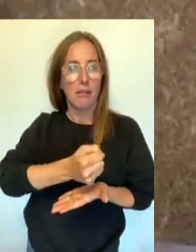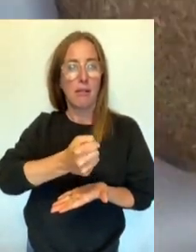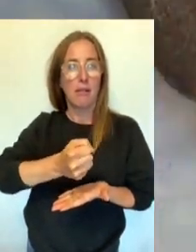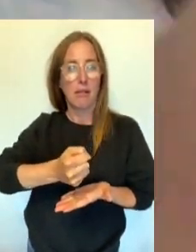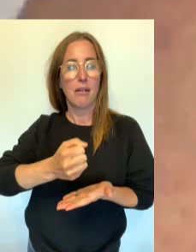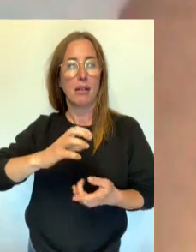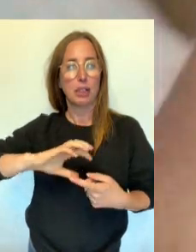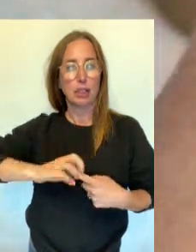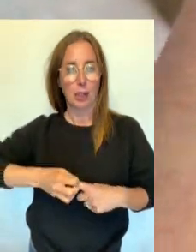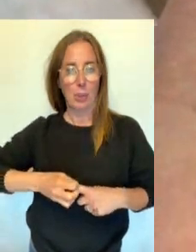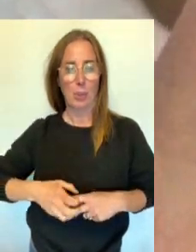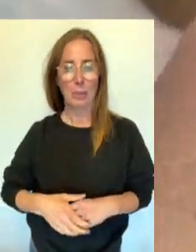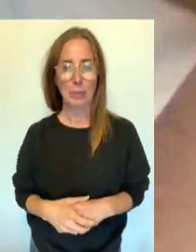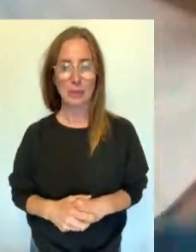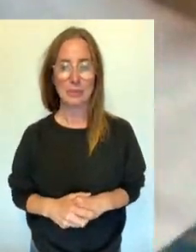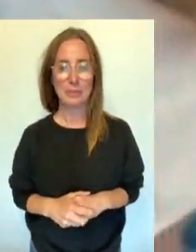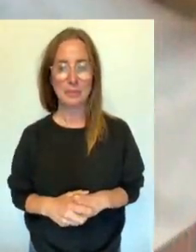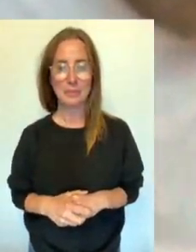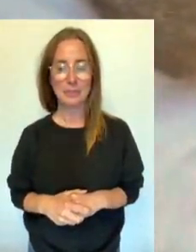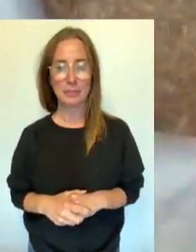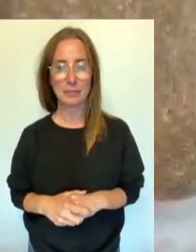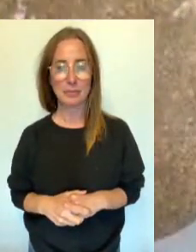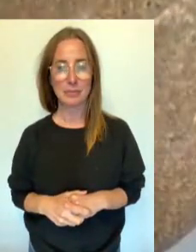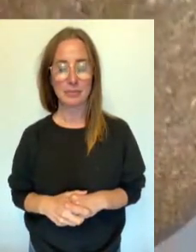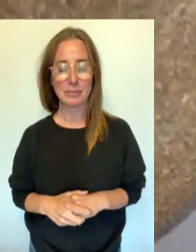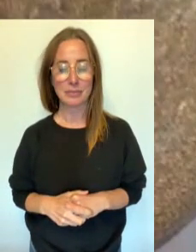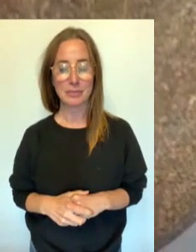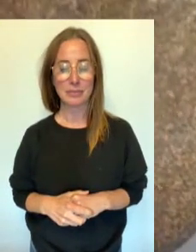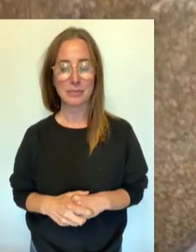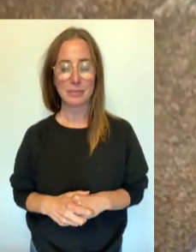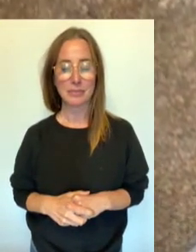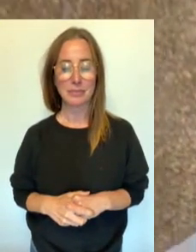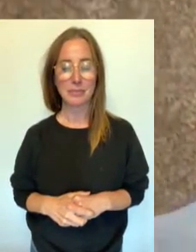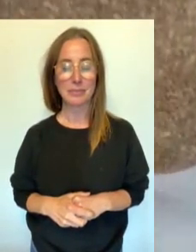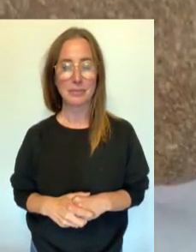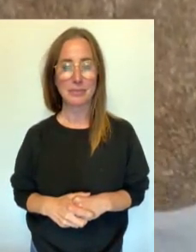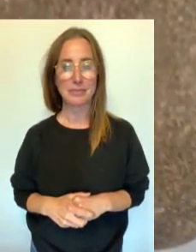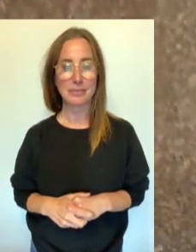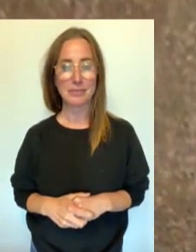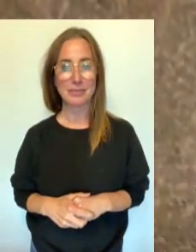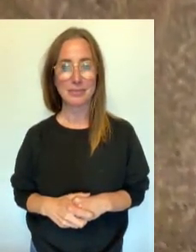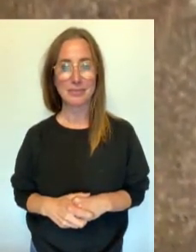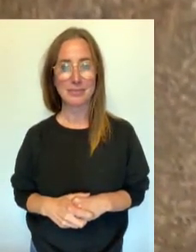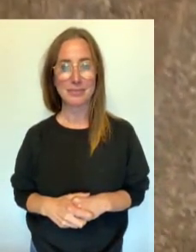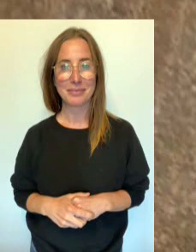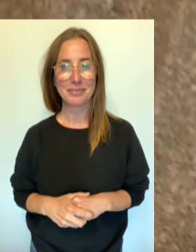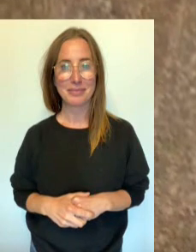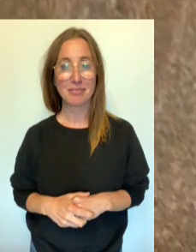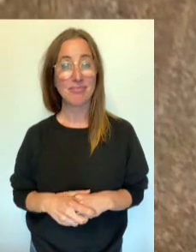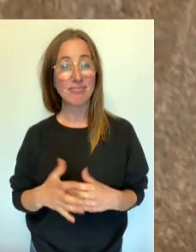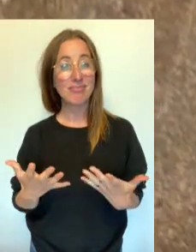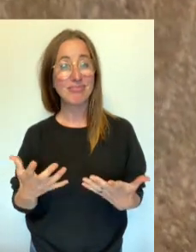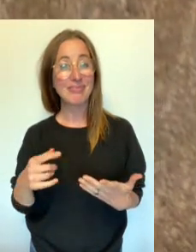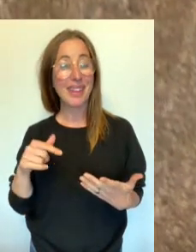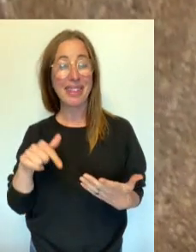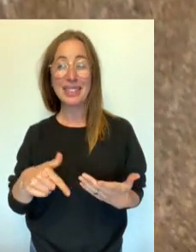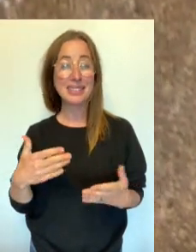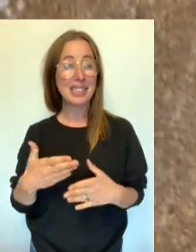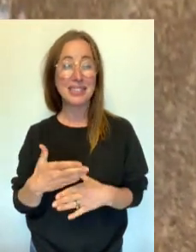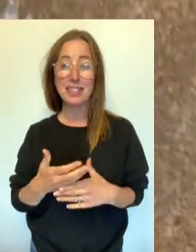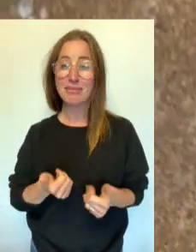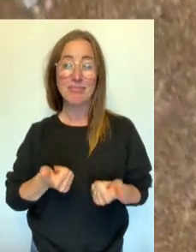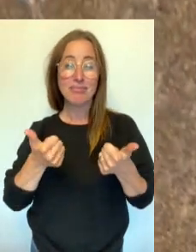off. And the good thing about this is, as well as it's quite a simple activity, you can use